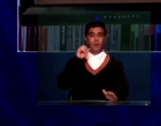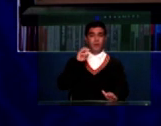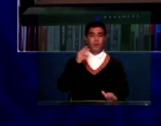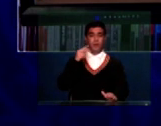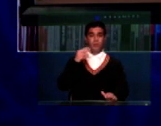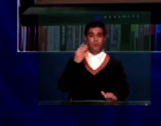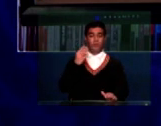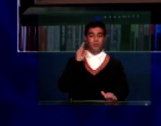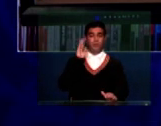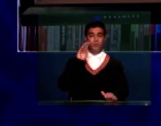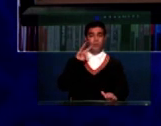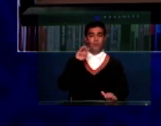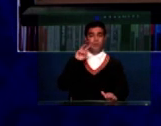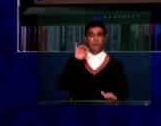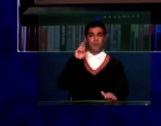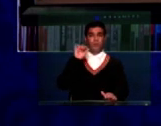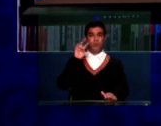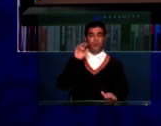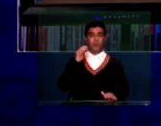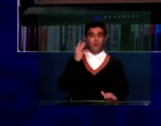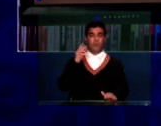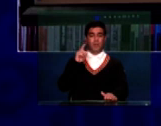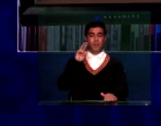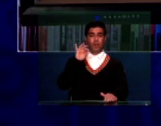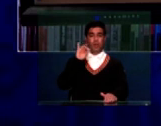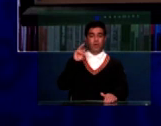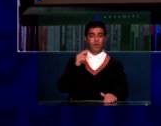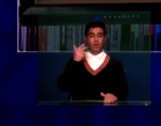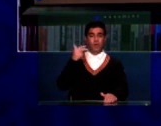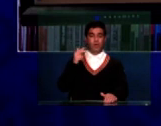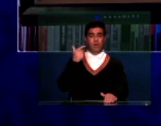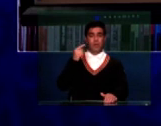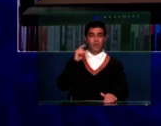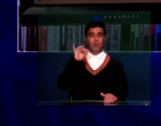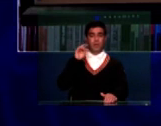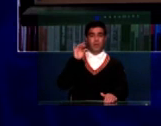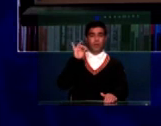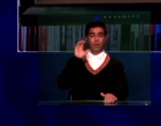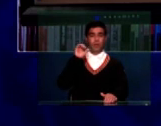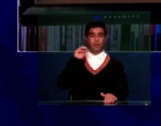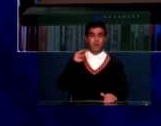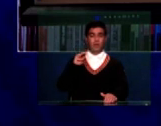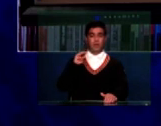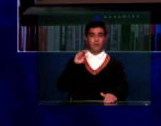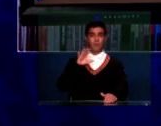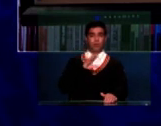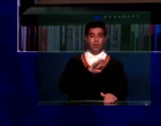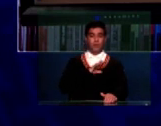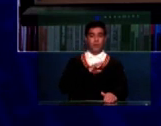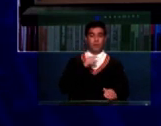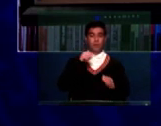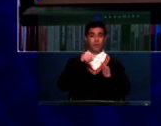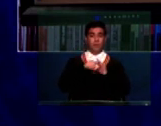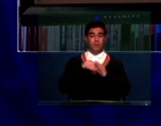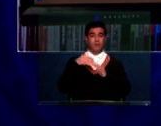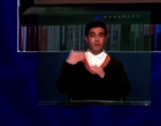suv molekulasi, 5 ta xlorid iyoni va 30 ta gidroksid iyonlari hosil bo'ldi. Reaksiyaning chap va